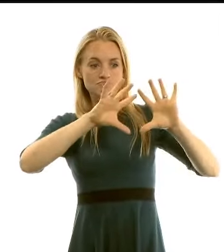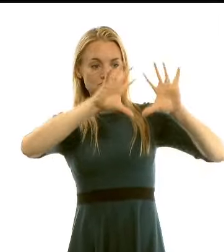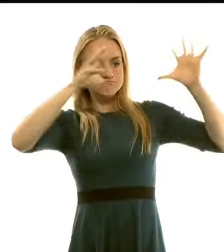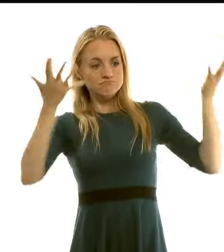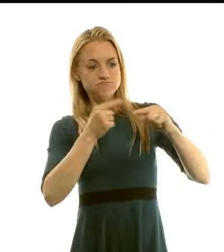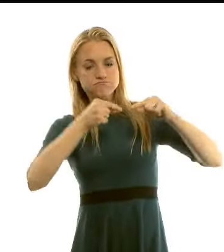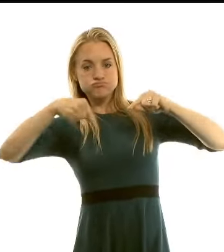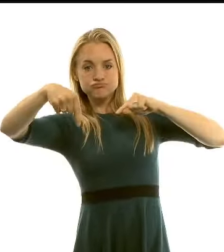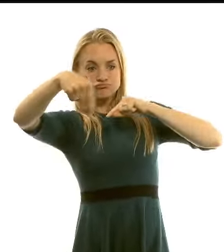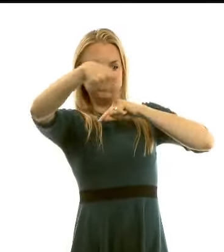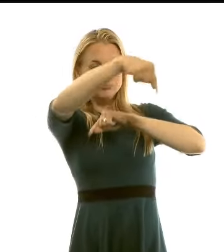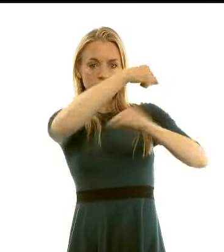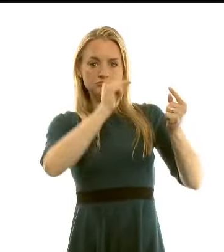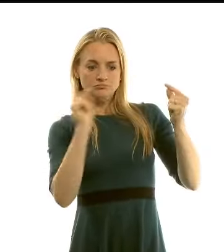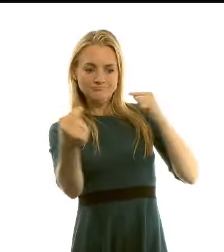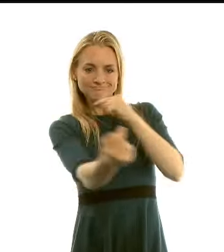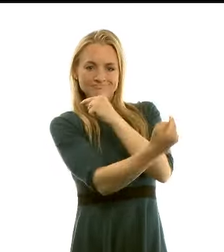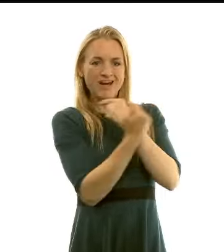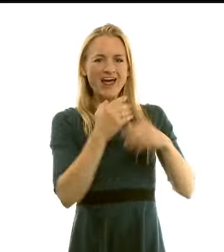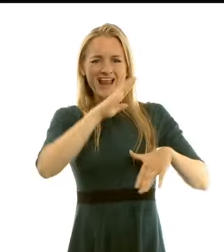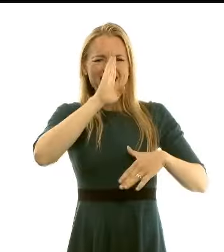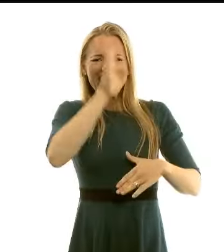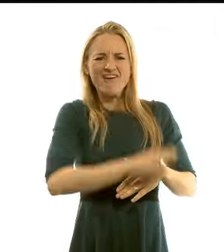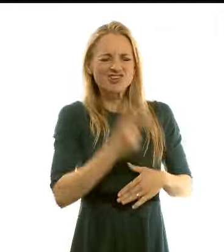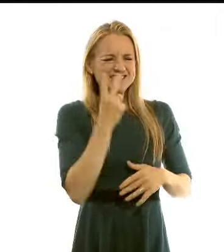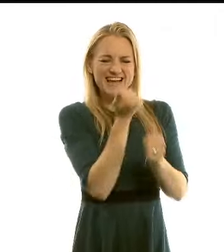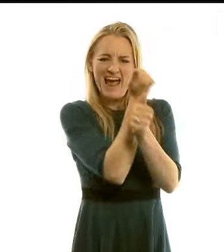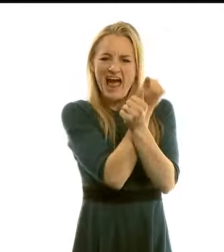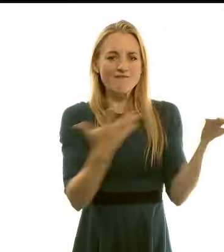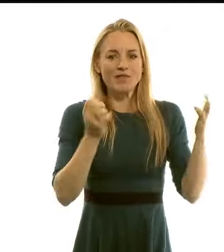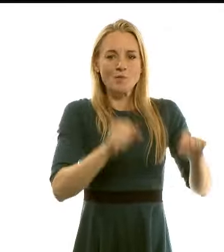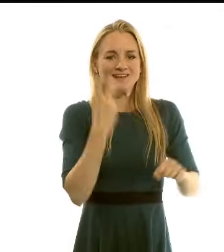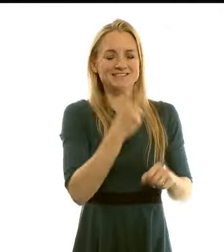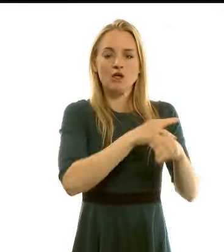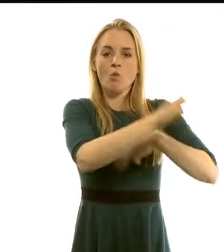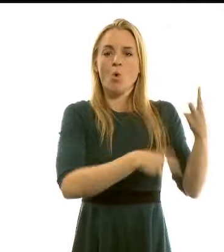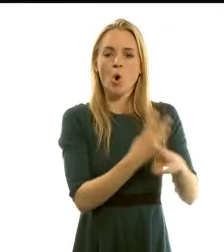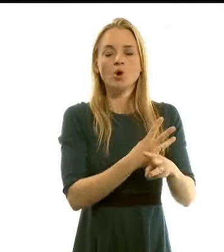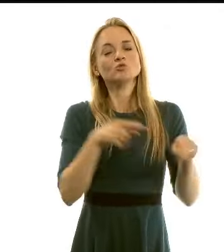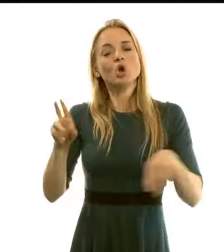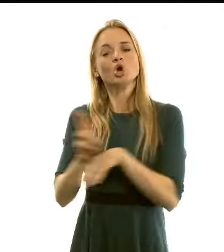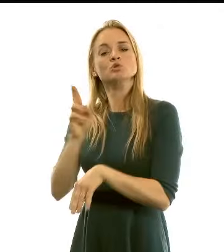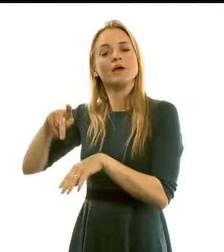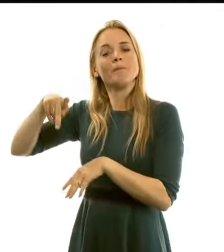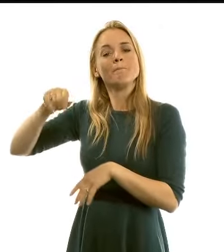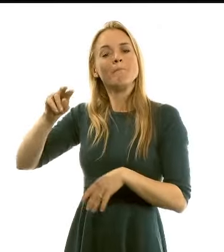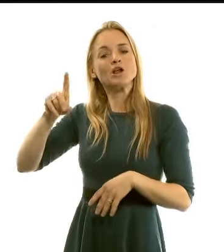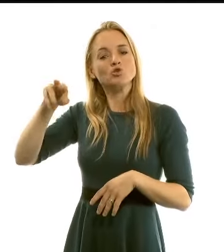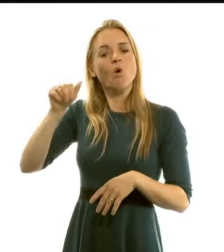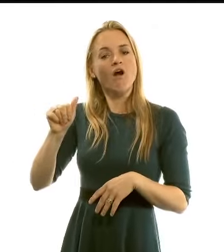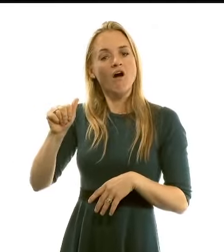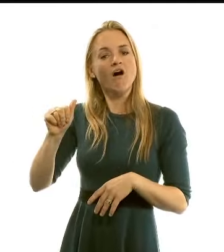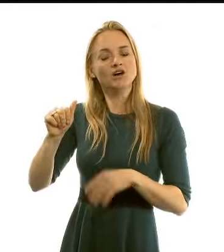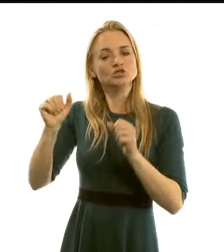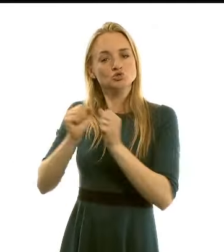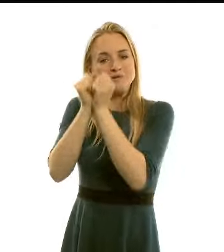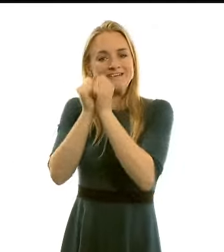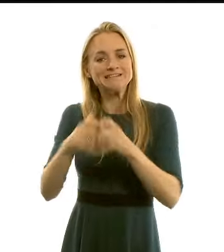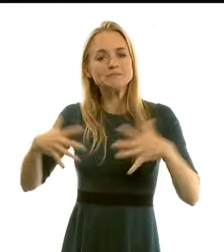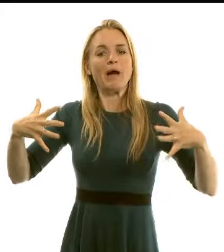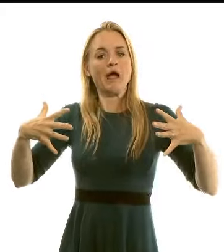world. And we're using Pandora to expand with each story we tell. As we go through the 4 sequels, we will continue to meet